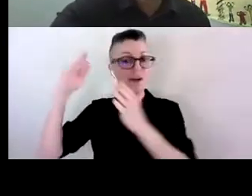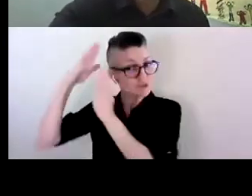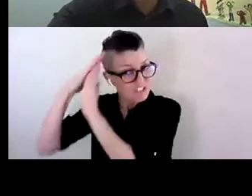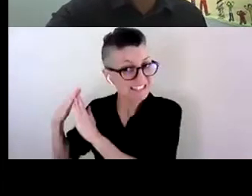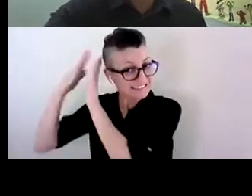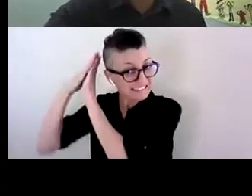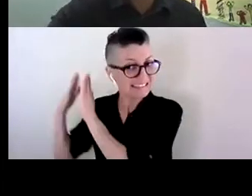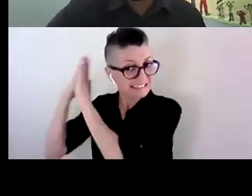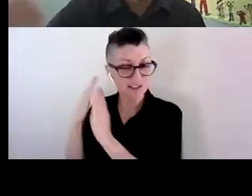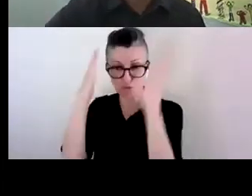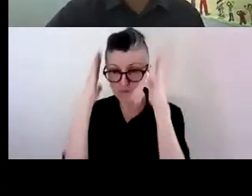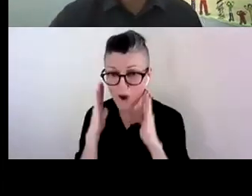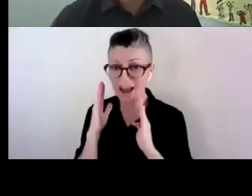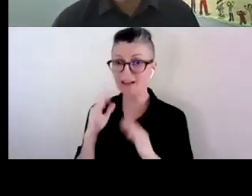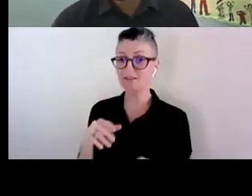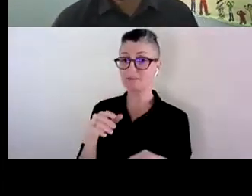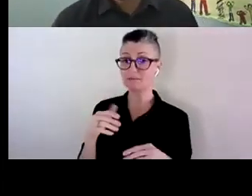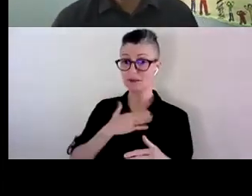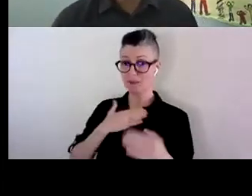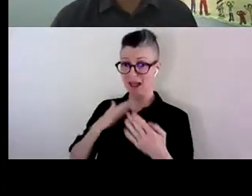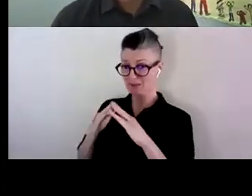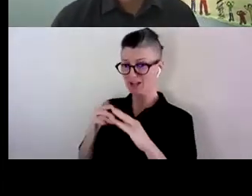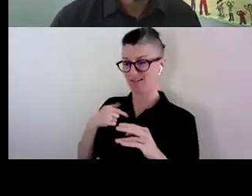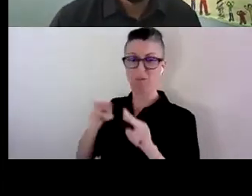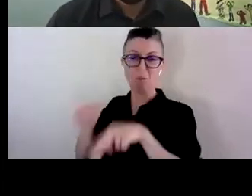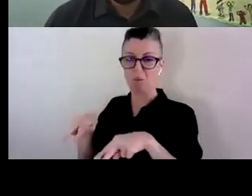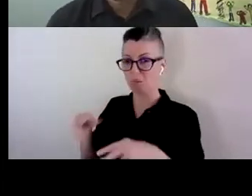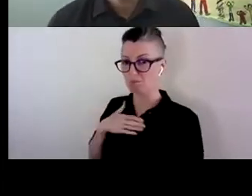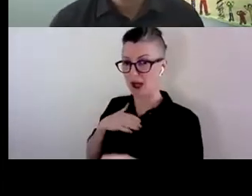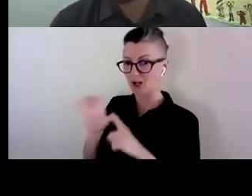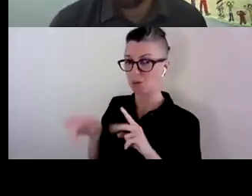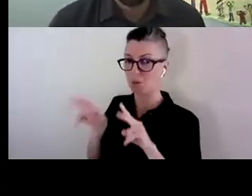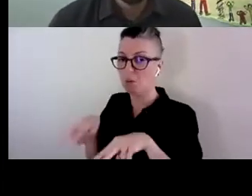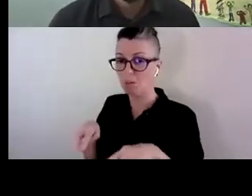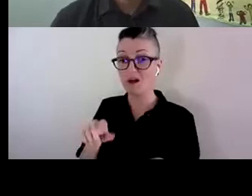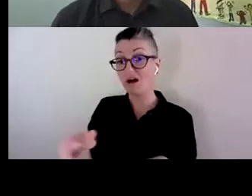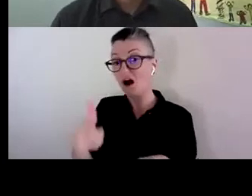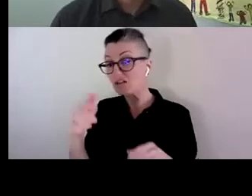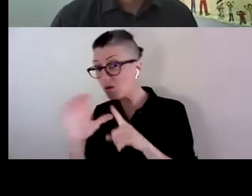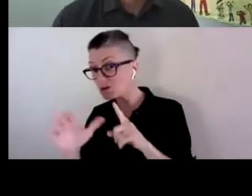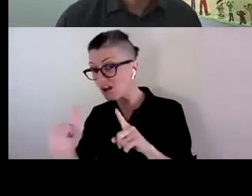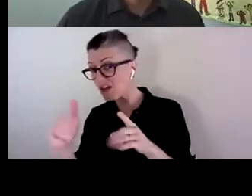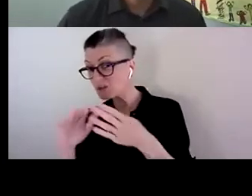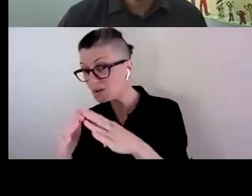in other communities or in our own communities, be hostile to them, inflict violence